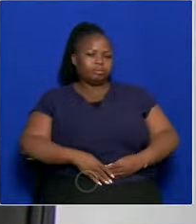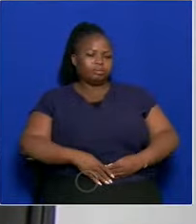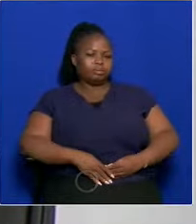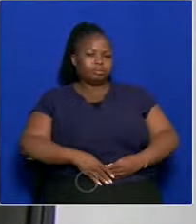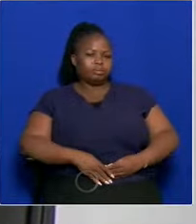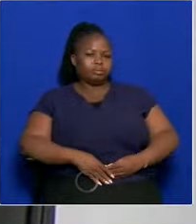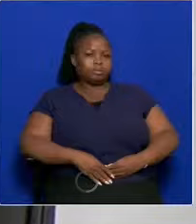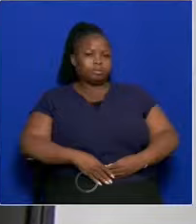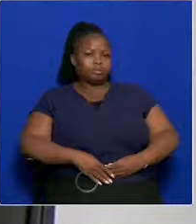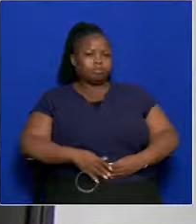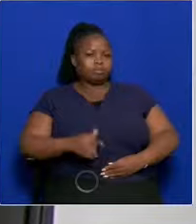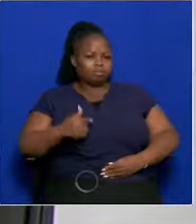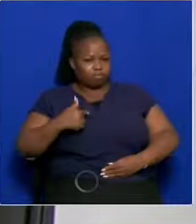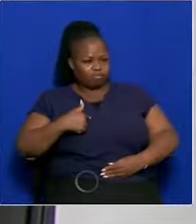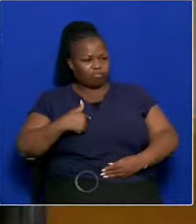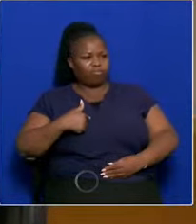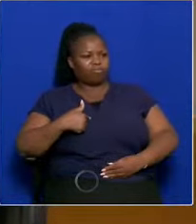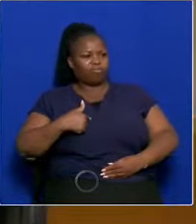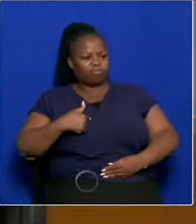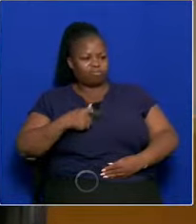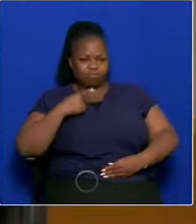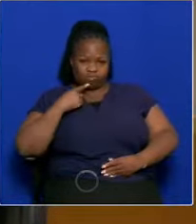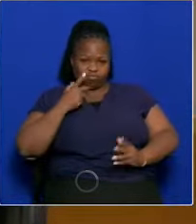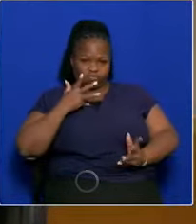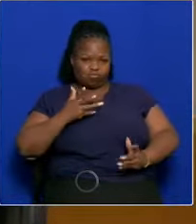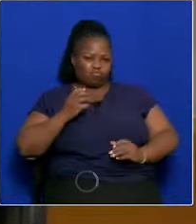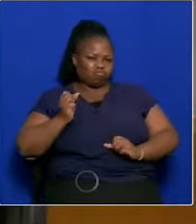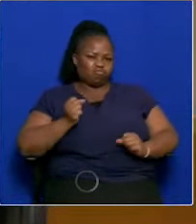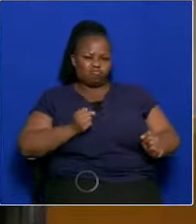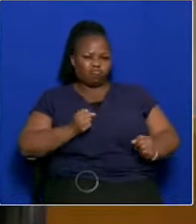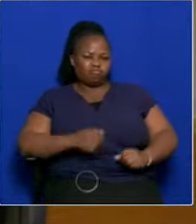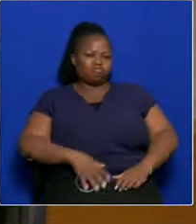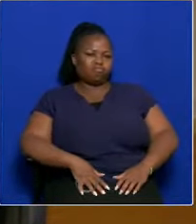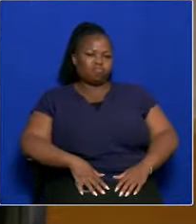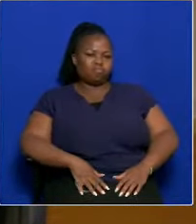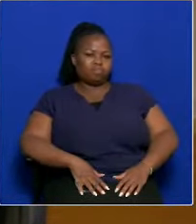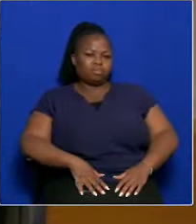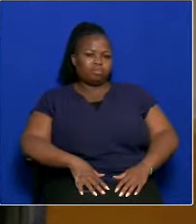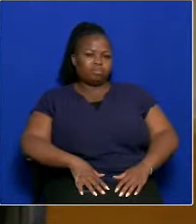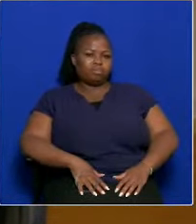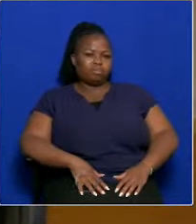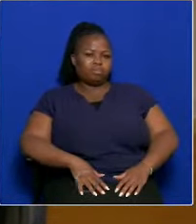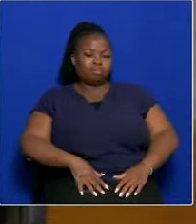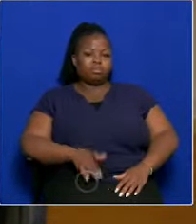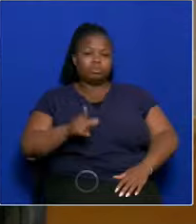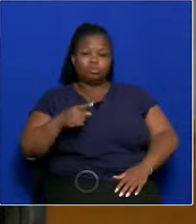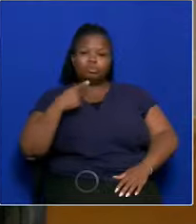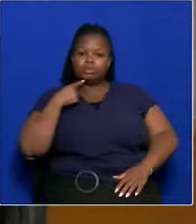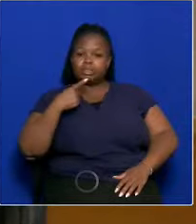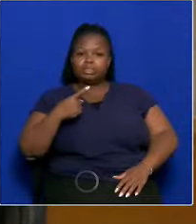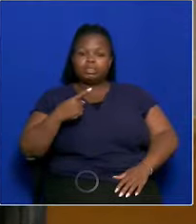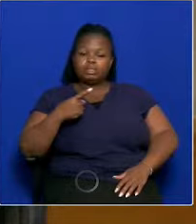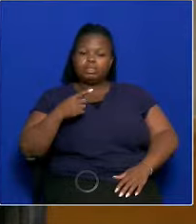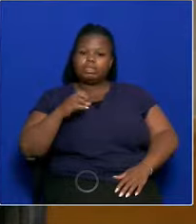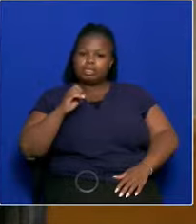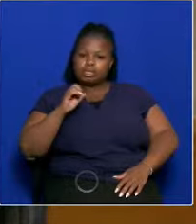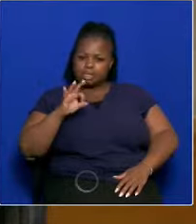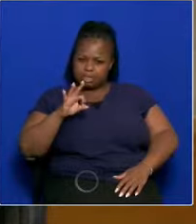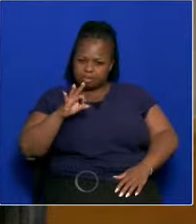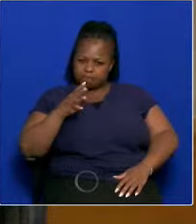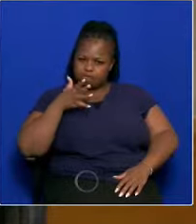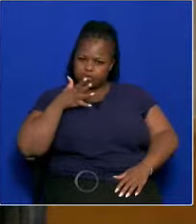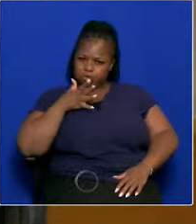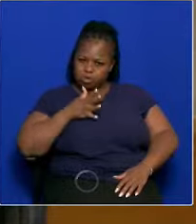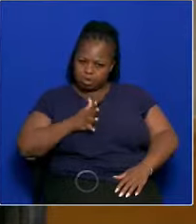with that. You say that if you wanted the